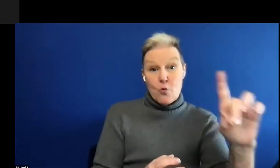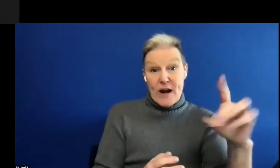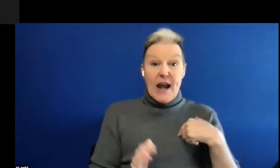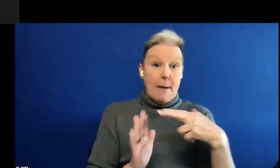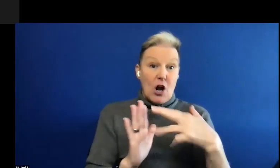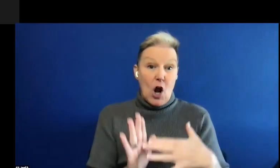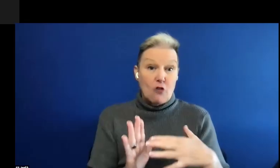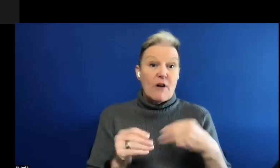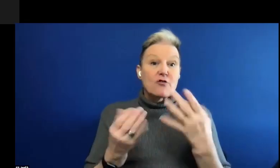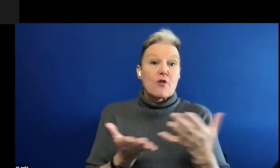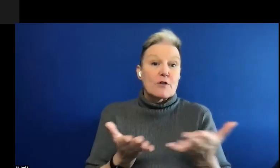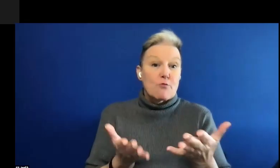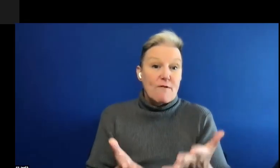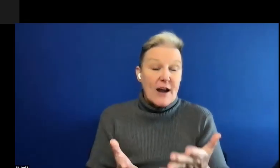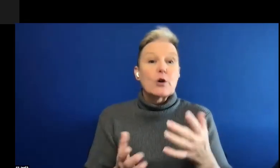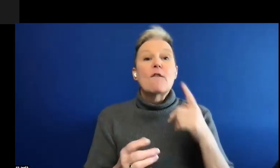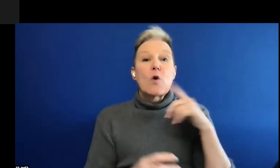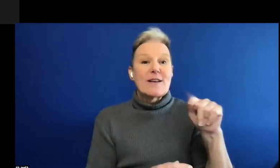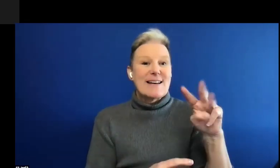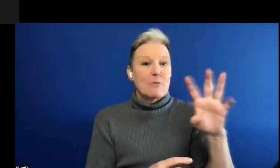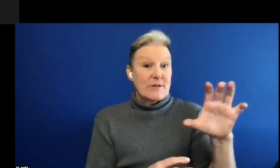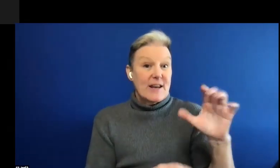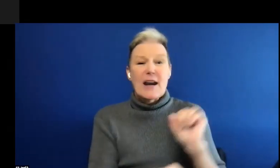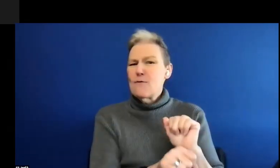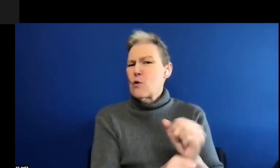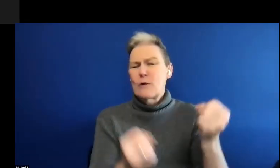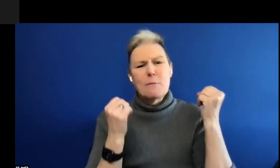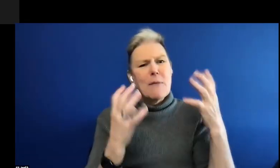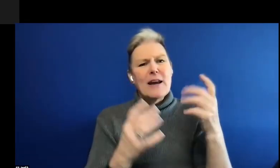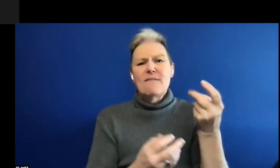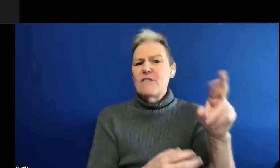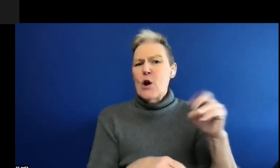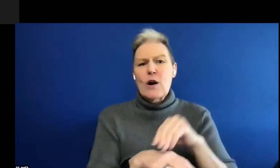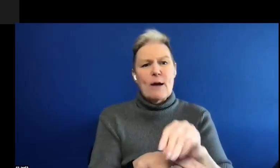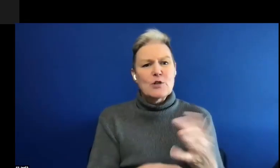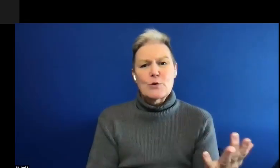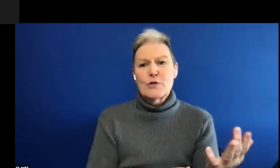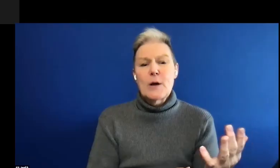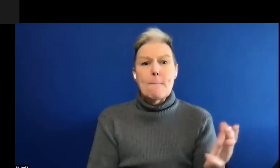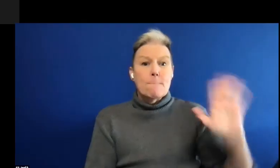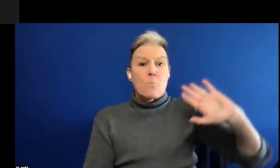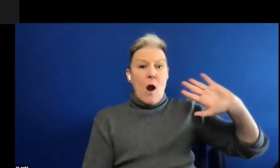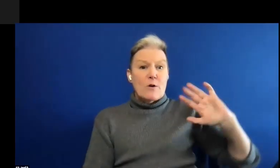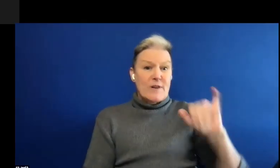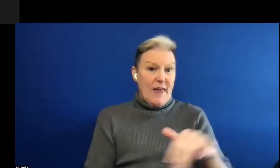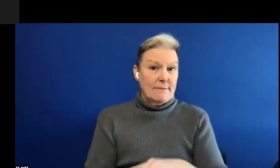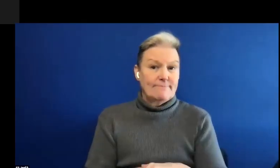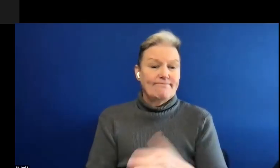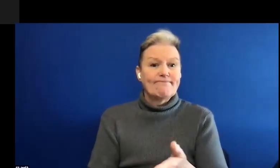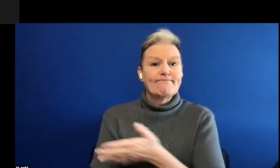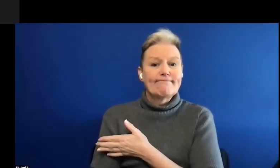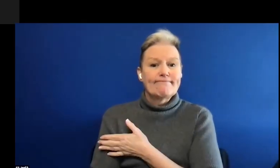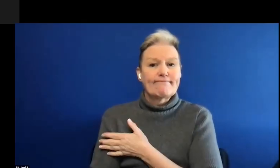service provider for TWC and have worked with a number of VR counselors. But prior to that, I